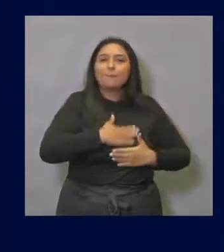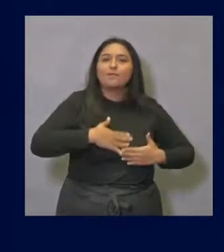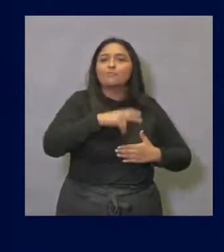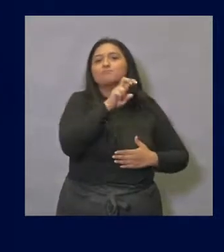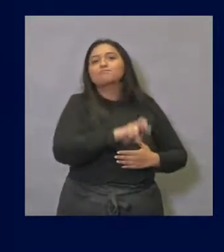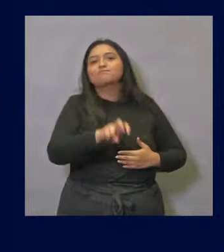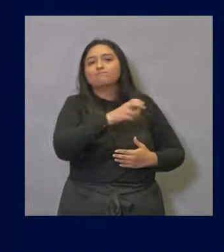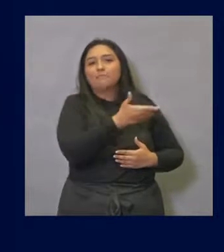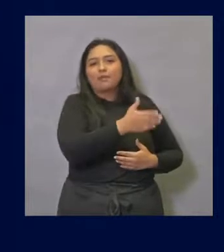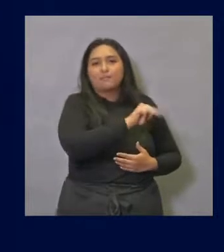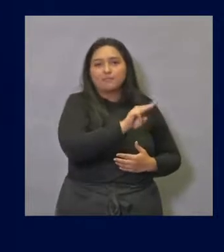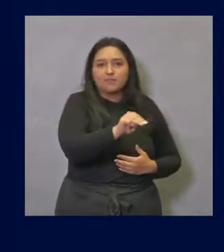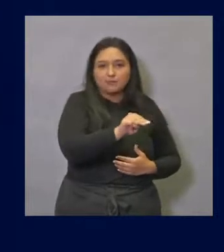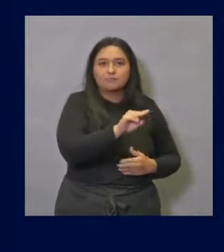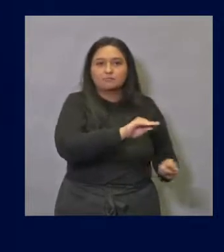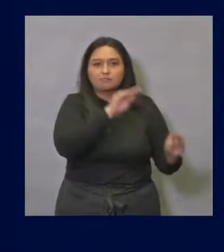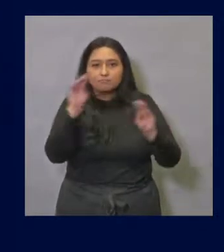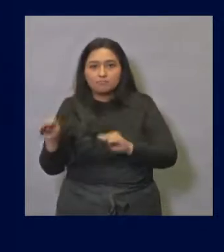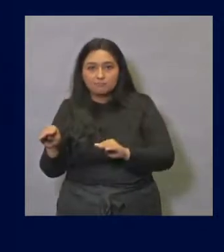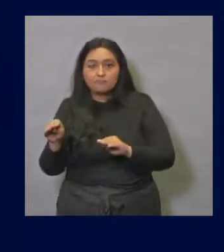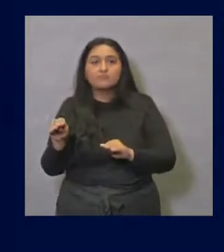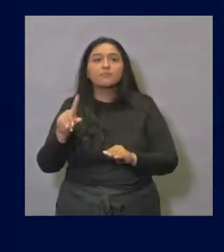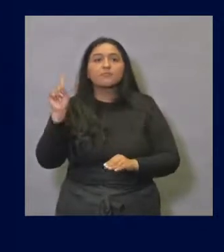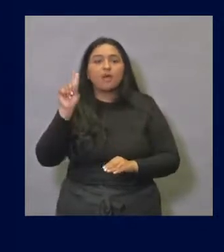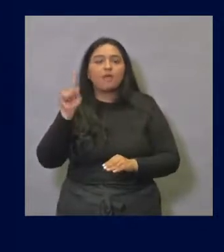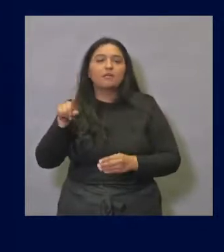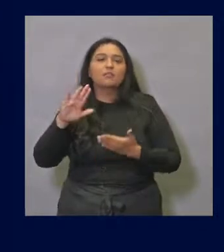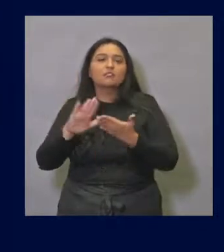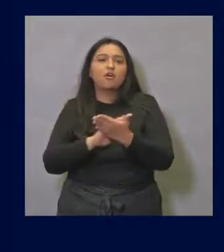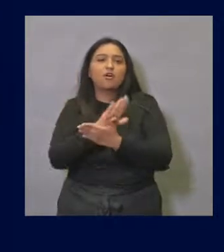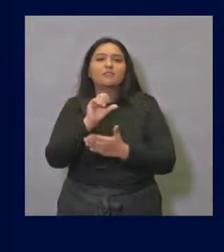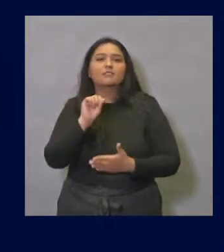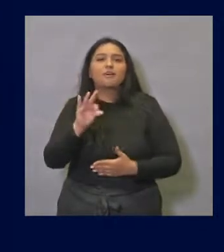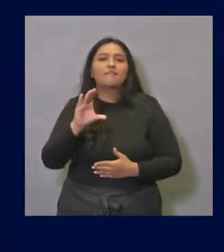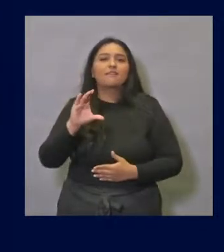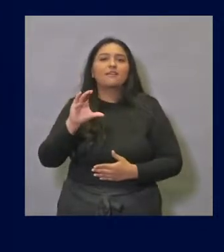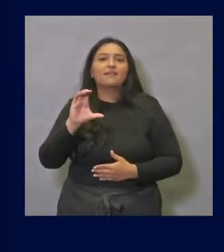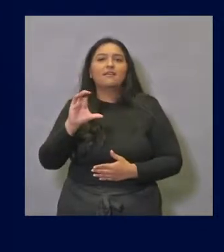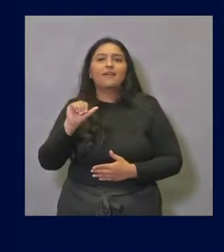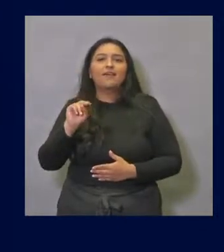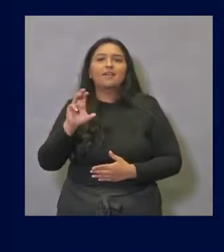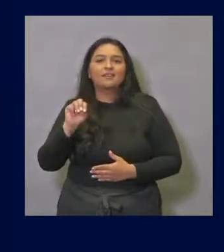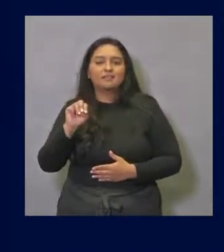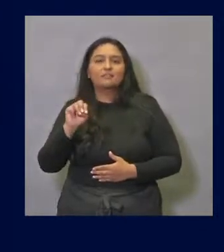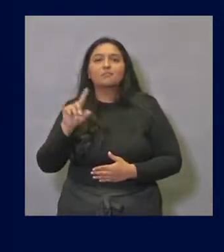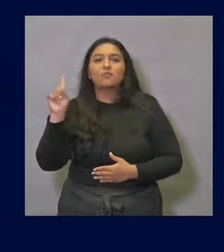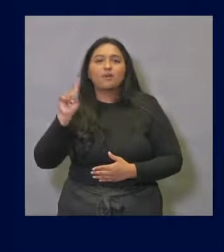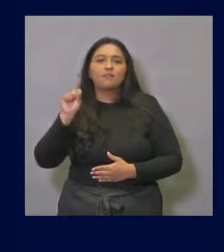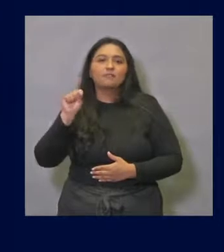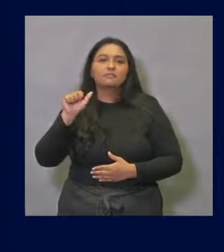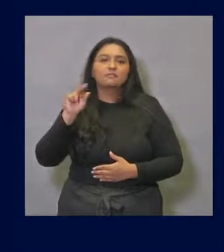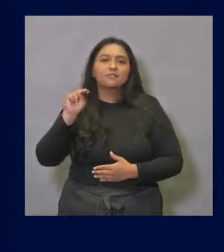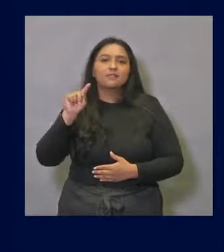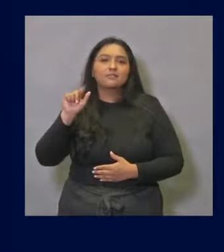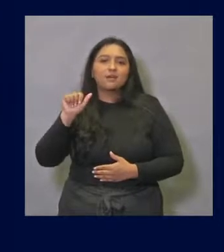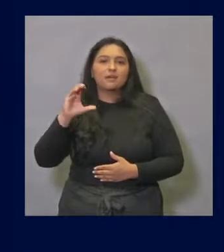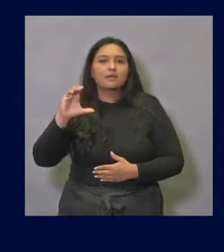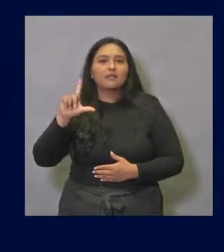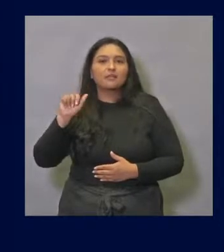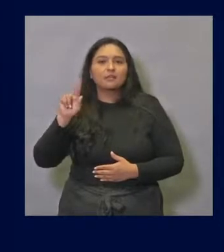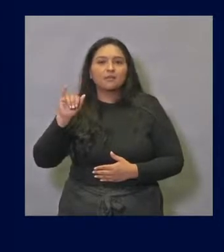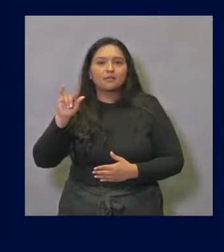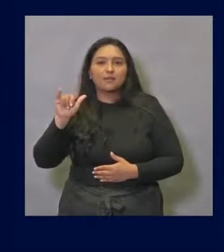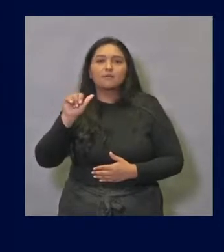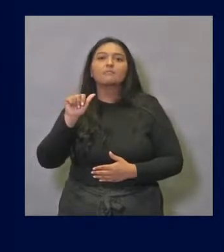19th, there'll be vaccination sites at the College of the Canyons in Santa Clarita, and Palmdale Oasis Park Recreation